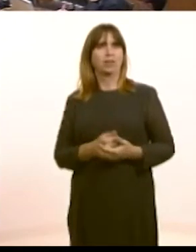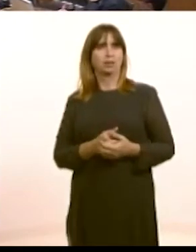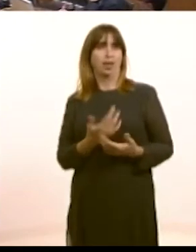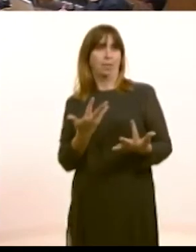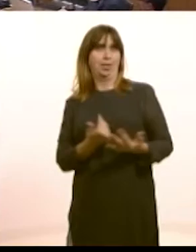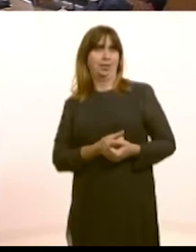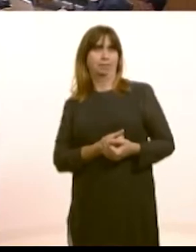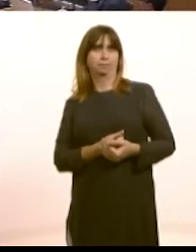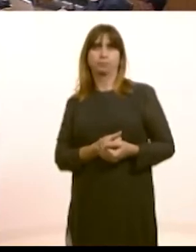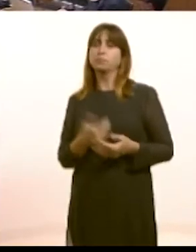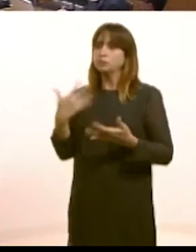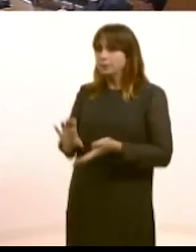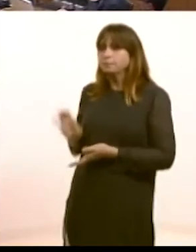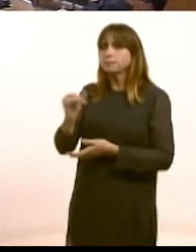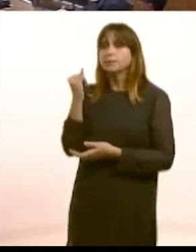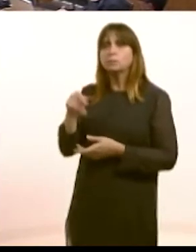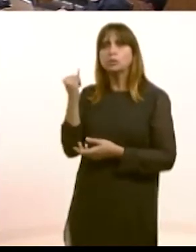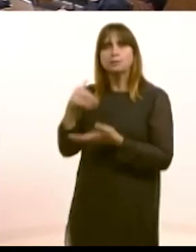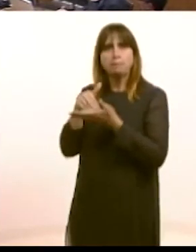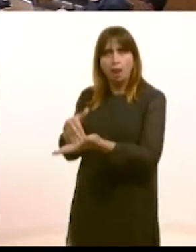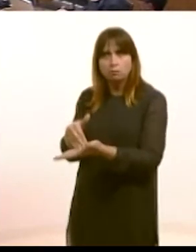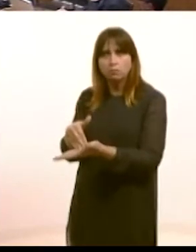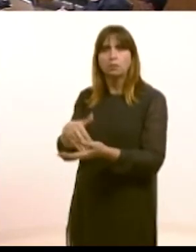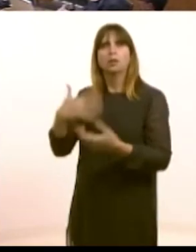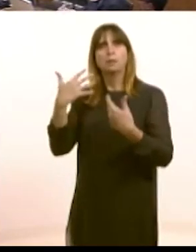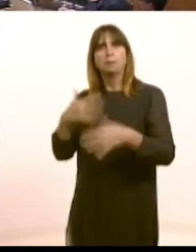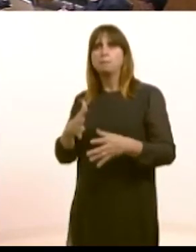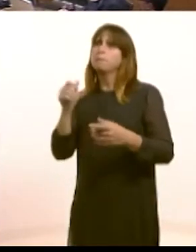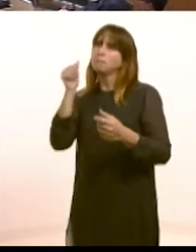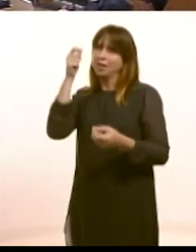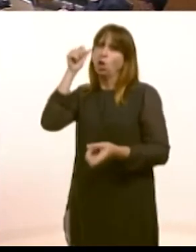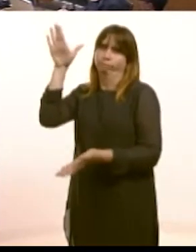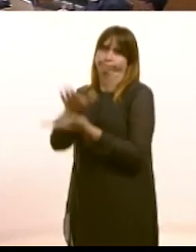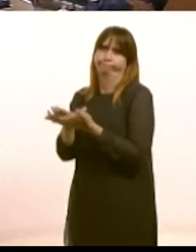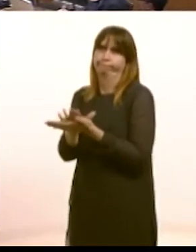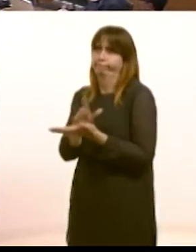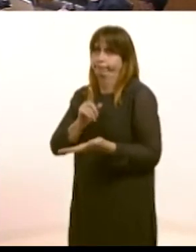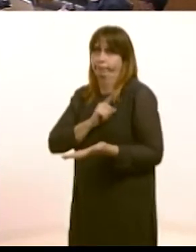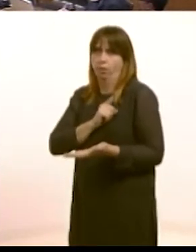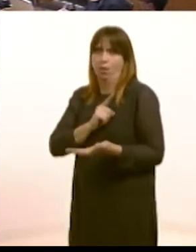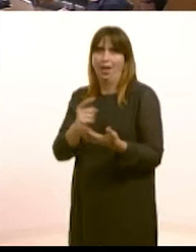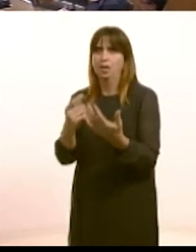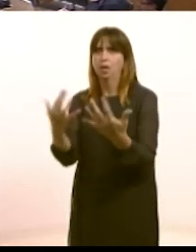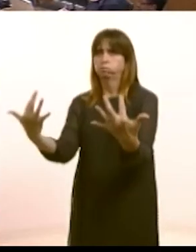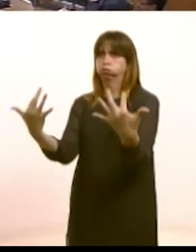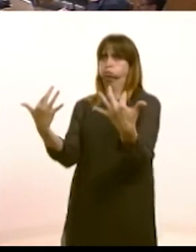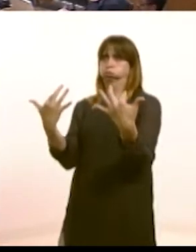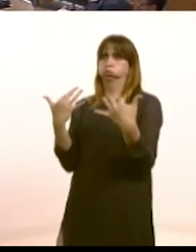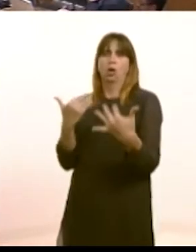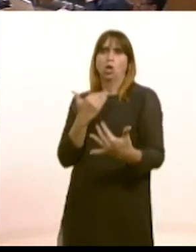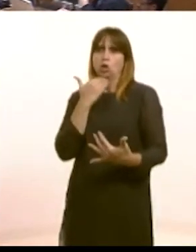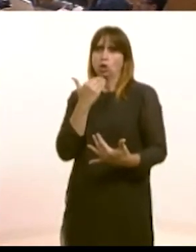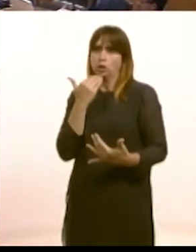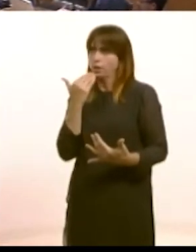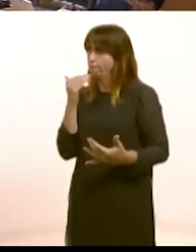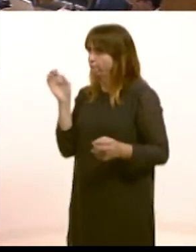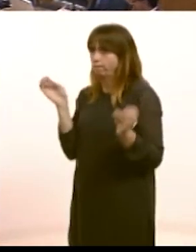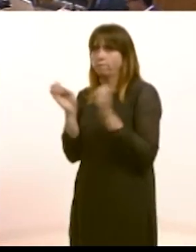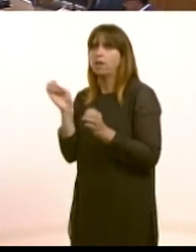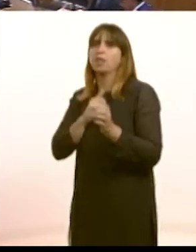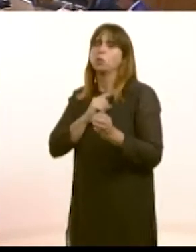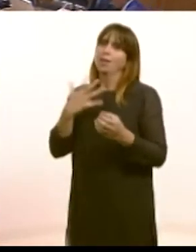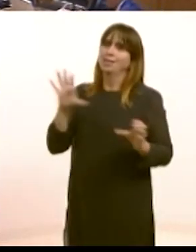Service, we've invested heavily, £6.6 million into the service. Demand outstripped supply, that much is true, which is why, of course, we matched that with the extra